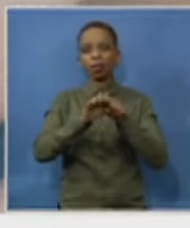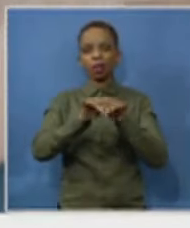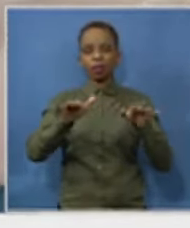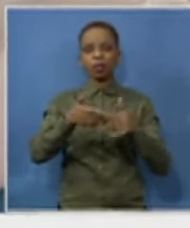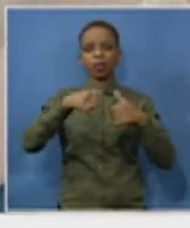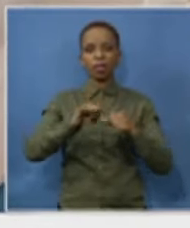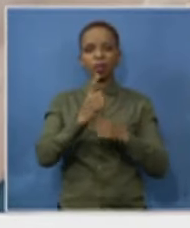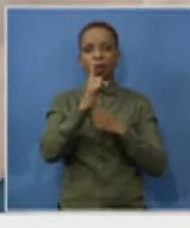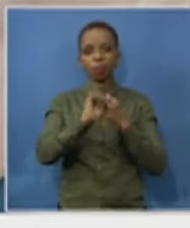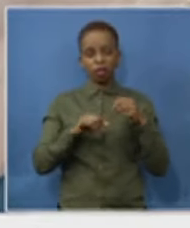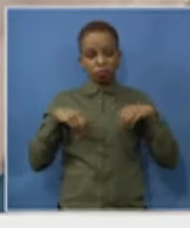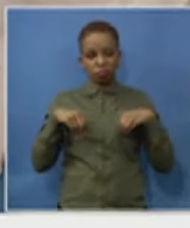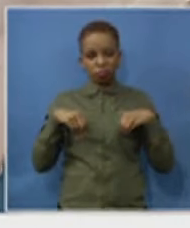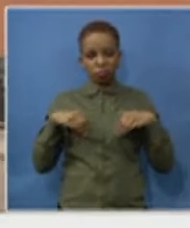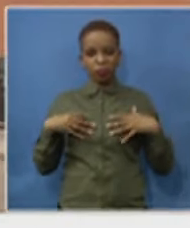before returning to work.